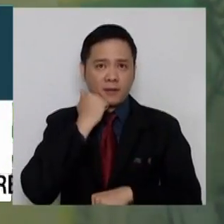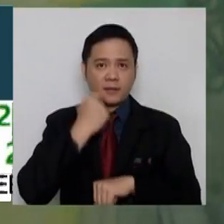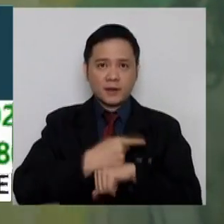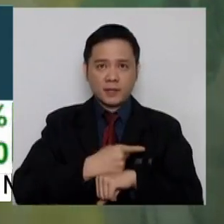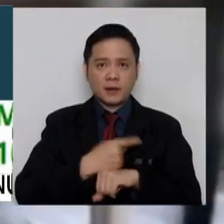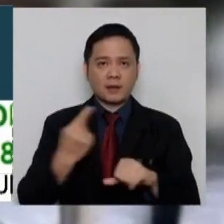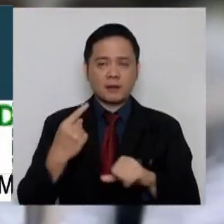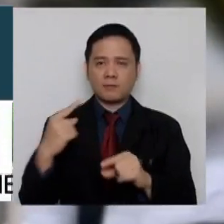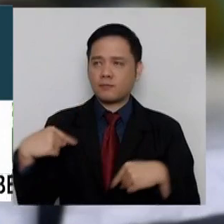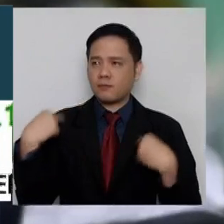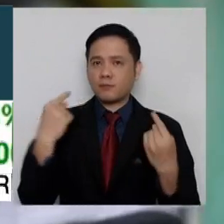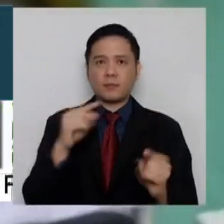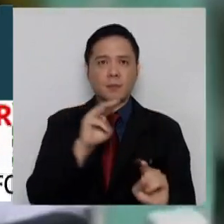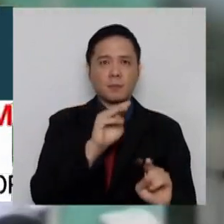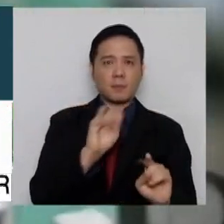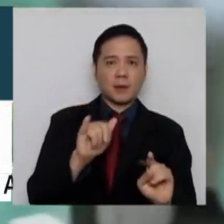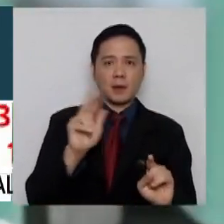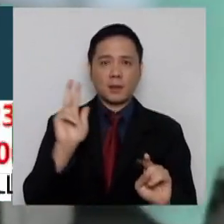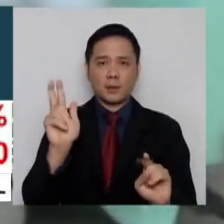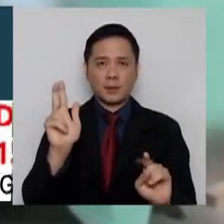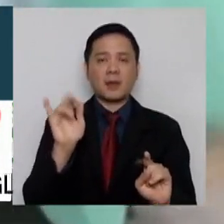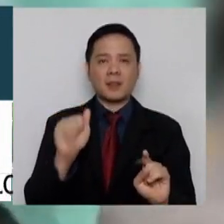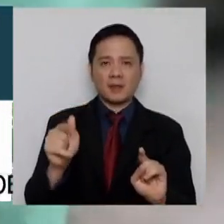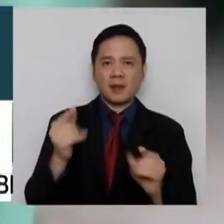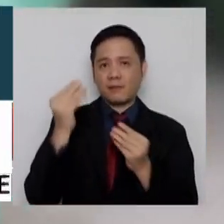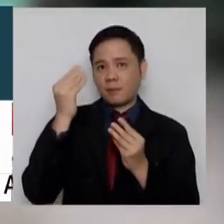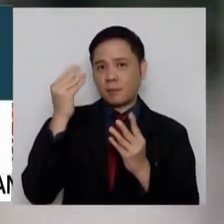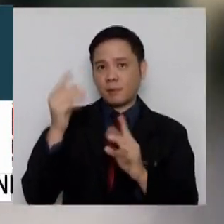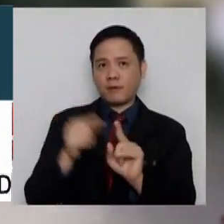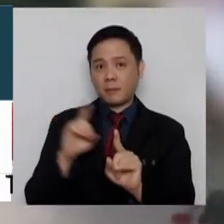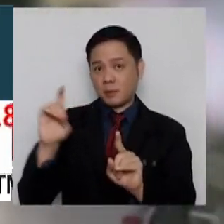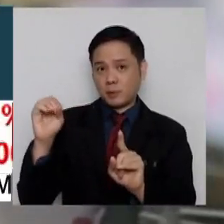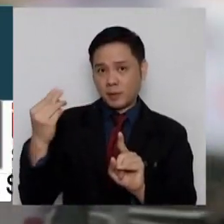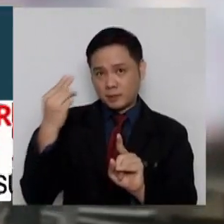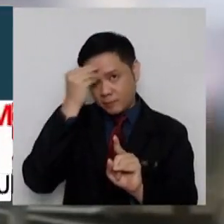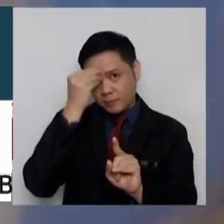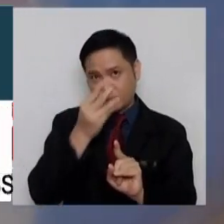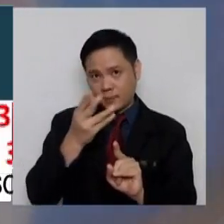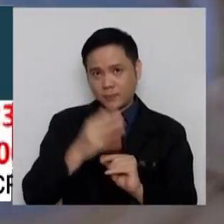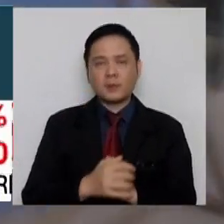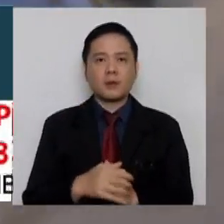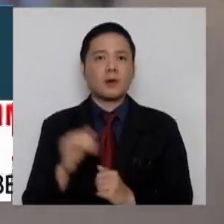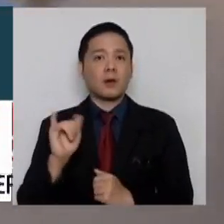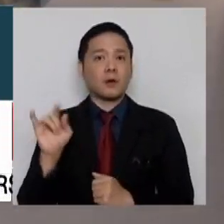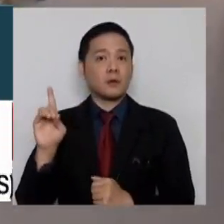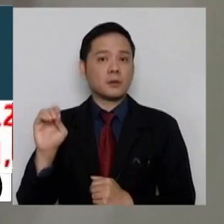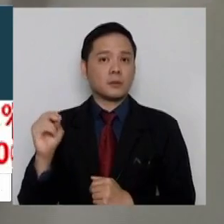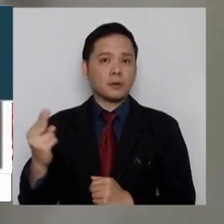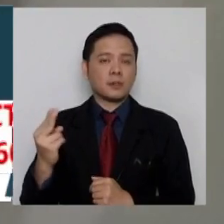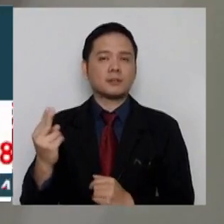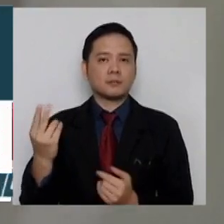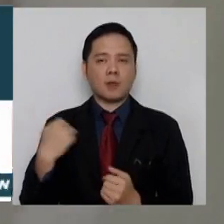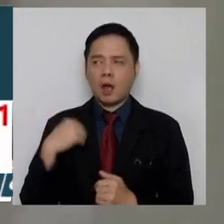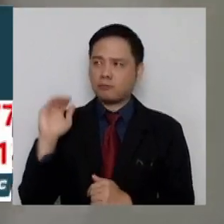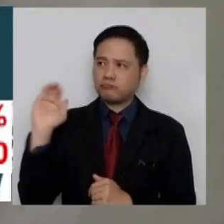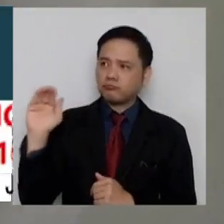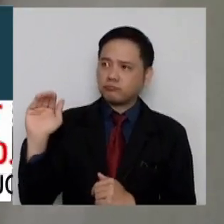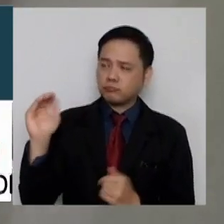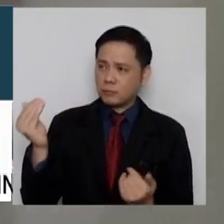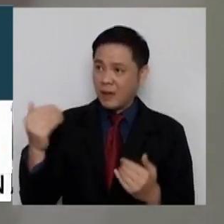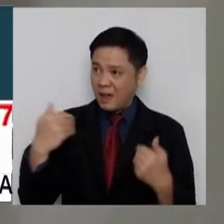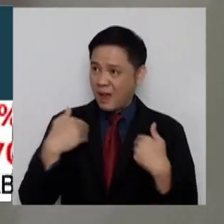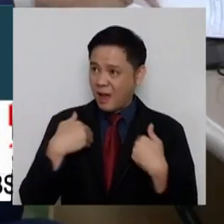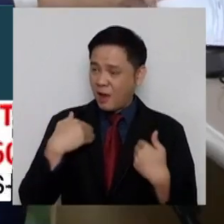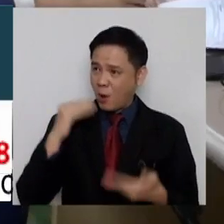May 30. That's according, again, to data from the DOH. Now, a while ago, reporters asked the DOH if there are low